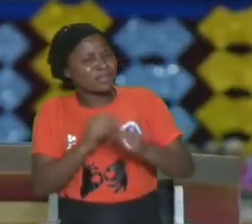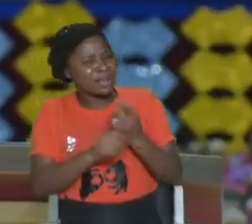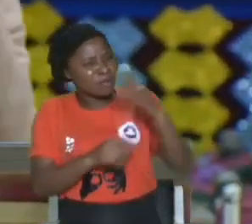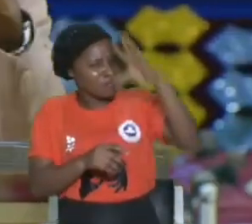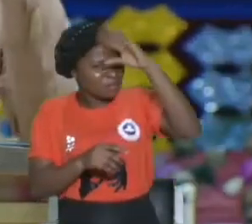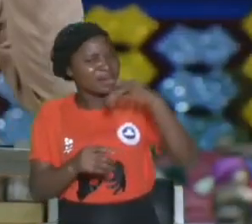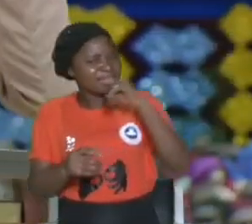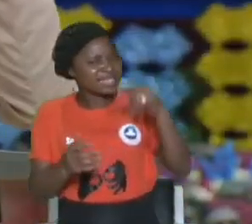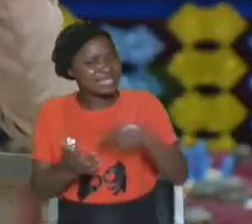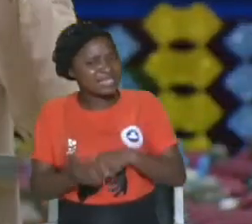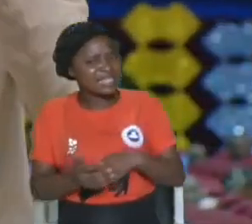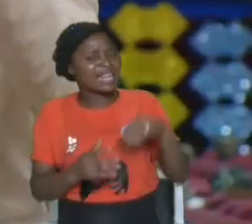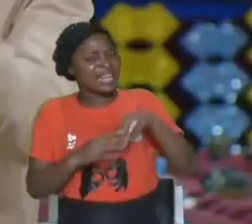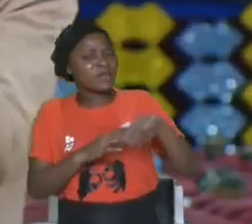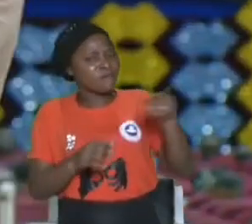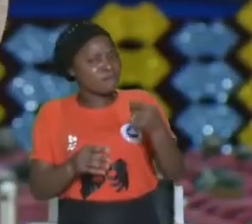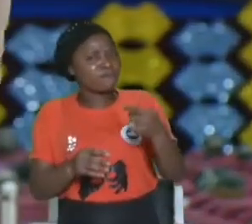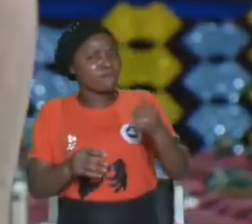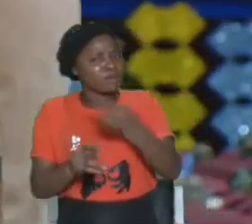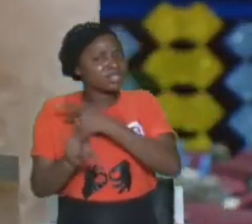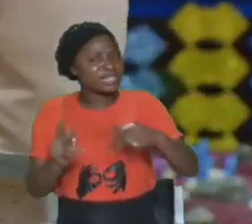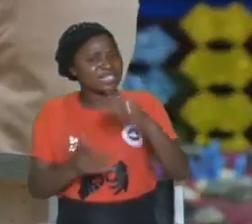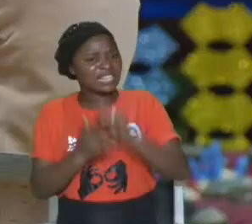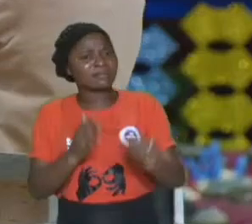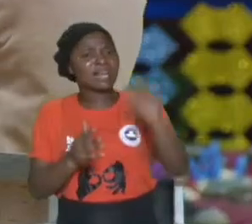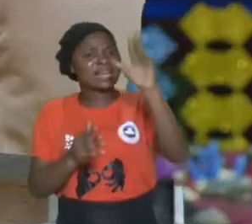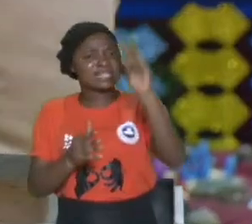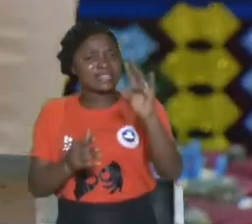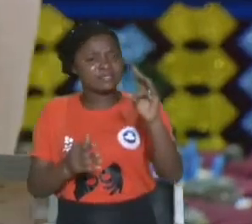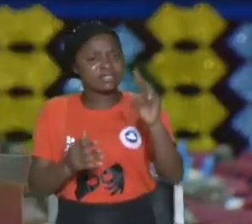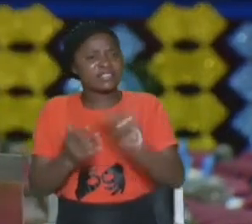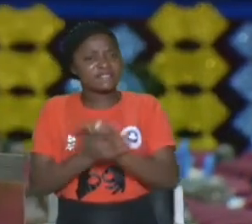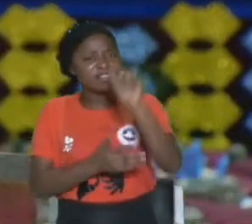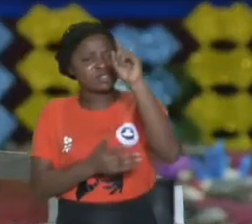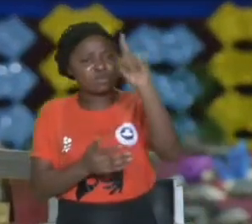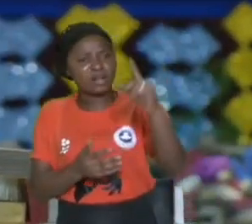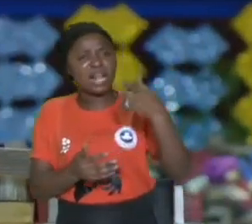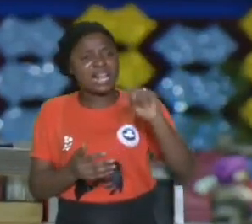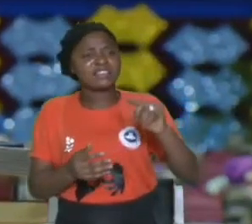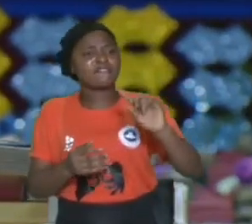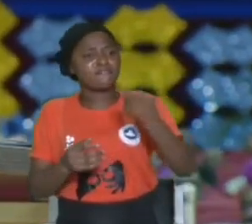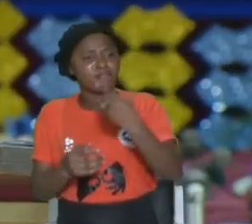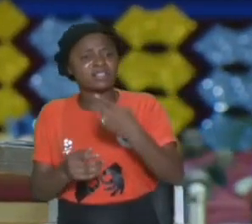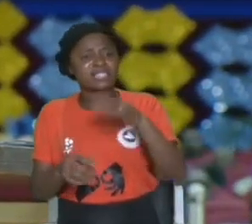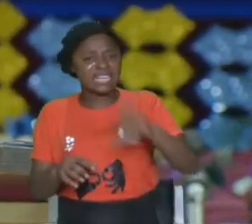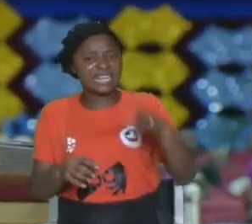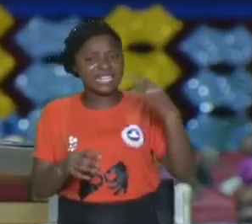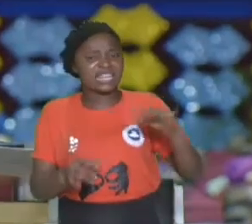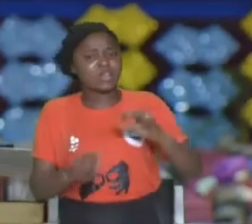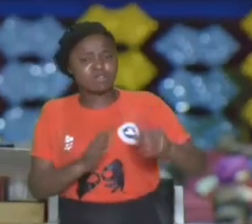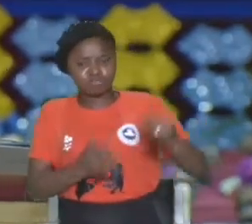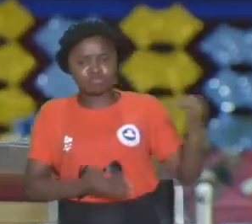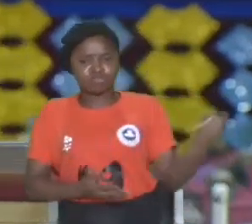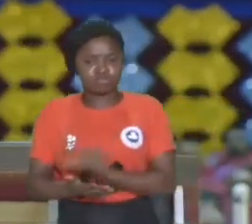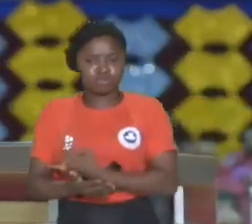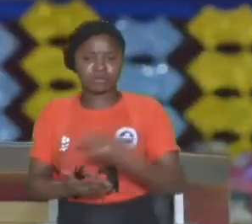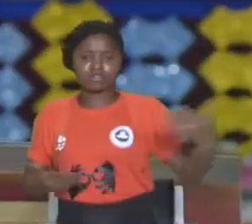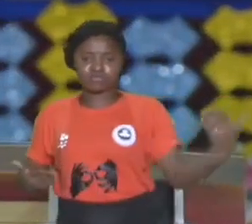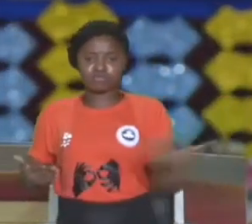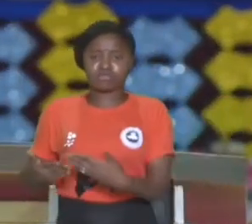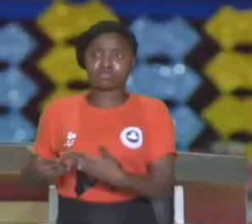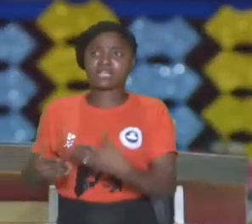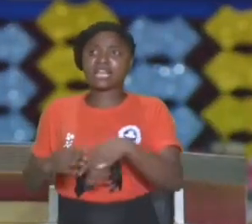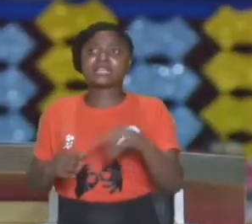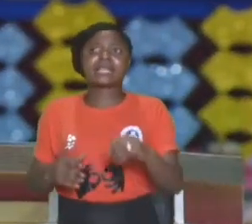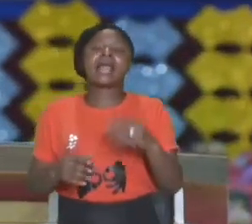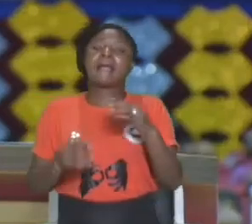In 1 Kings chapter 17, verse 1. 1 Kings 17, verse 1. The first time he was introduced in the Bible was for him